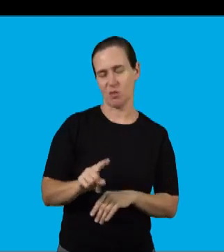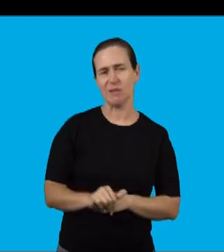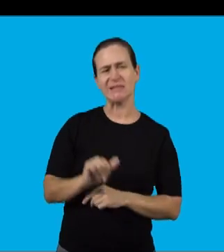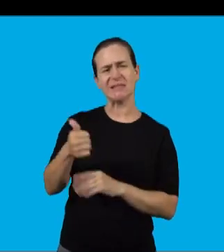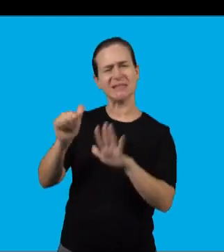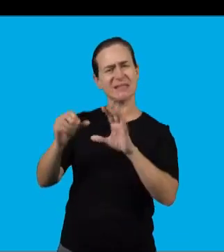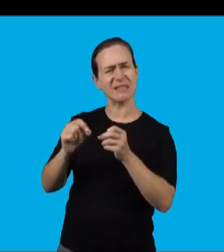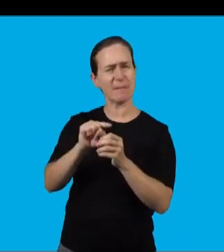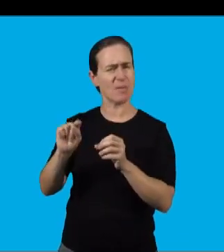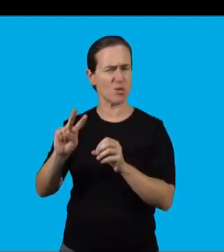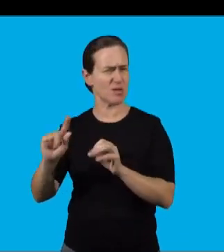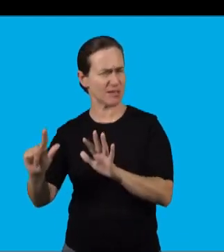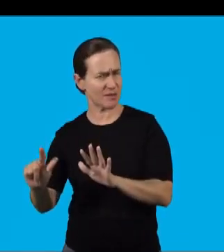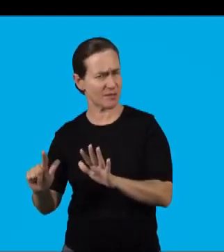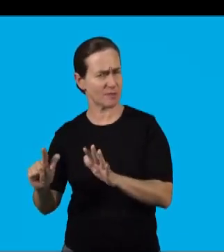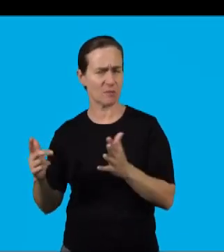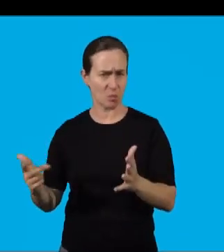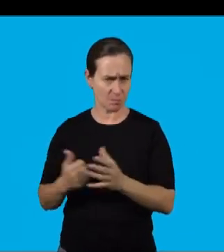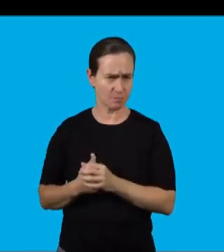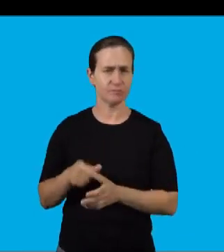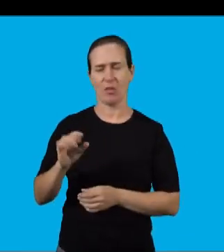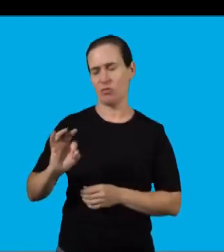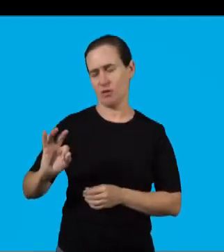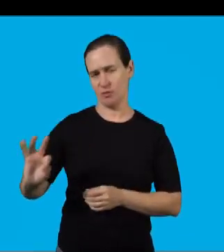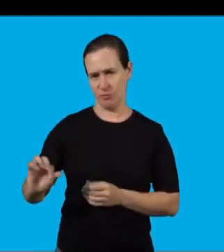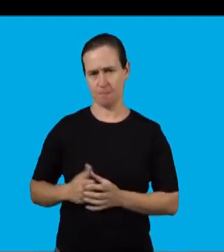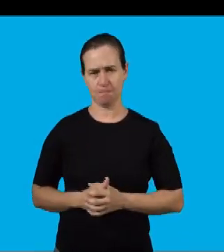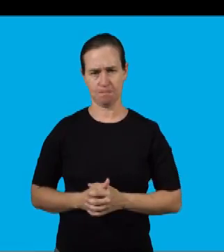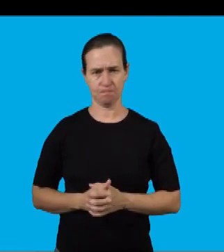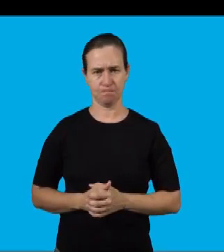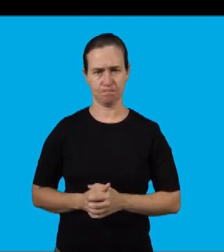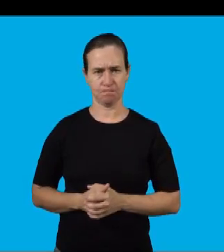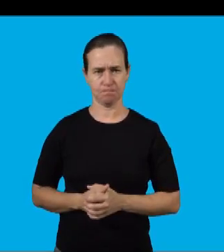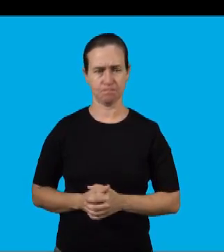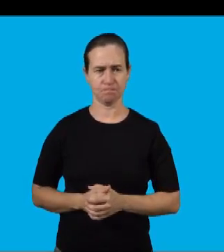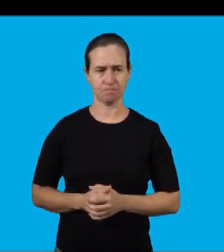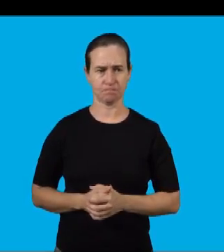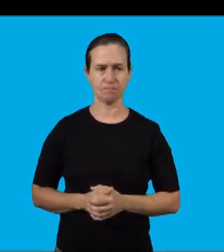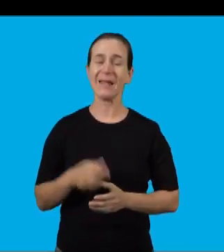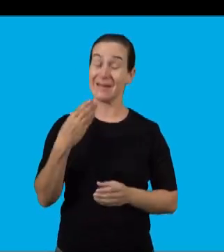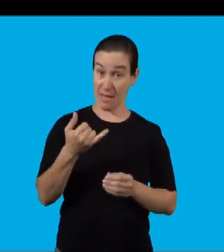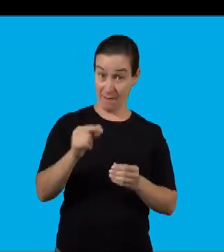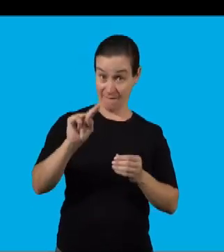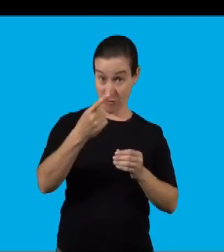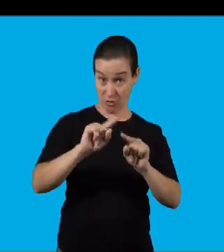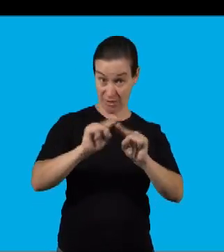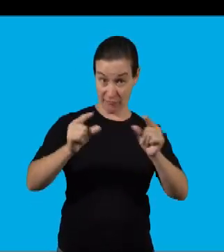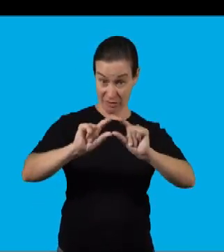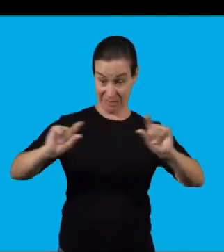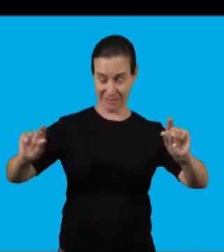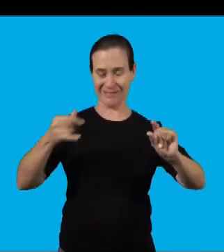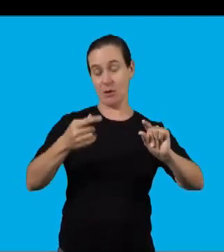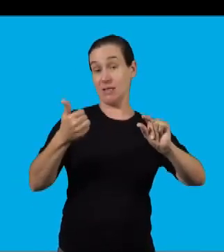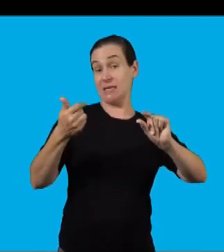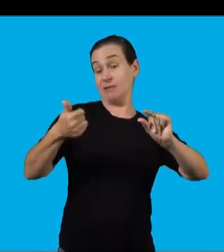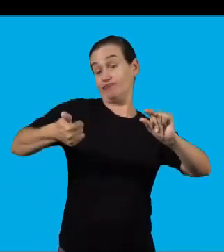21. And 60 minus 27 is going to give us a 33. Of course, we know there is a second difference involved, and